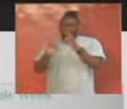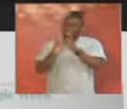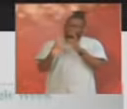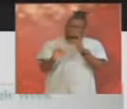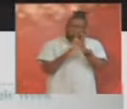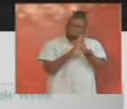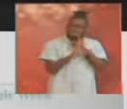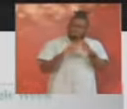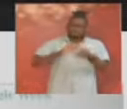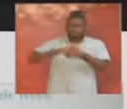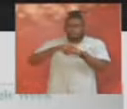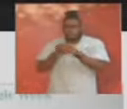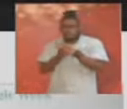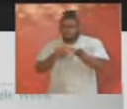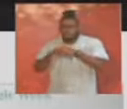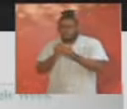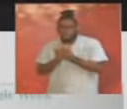Next slide.